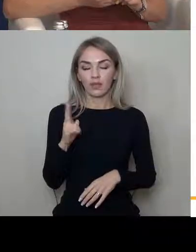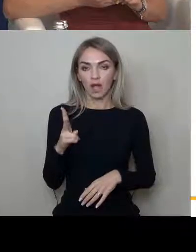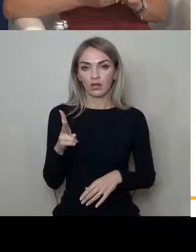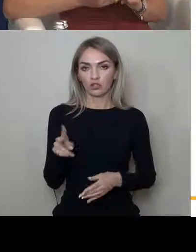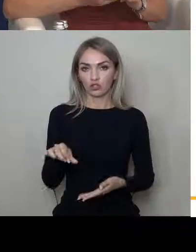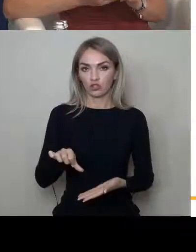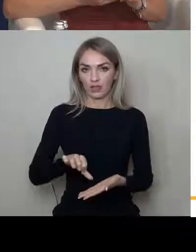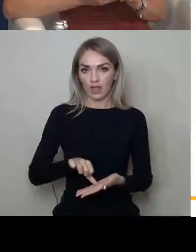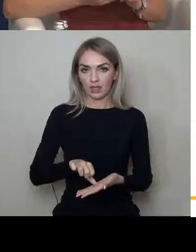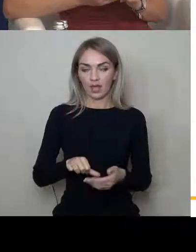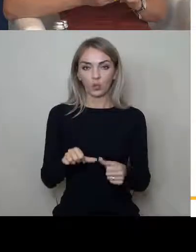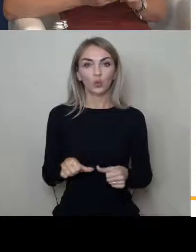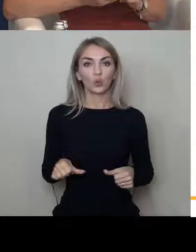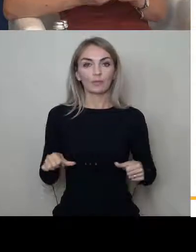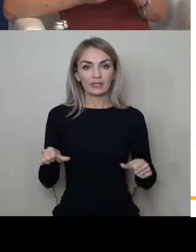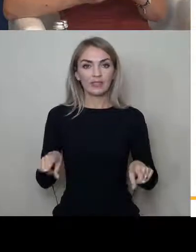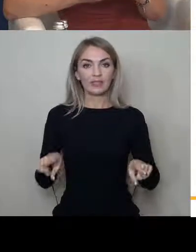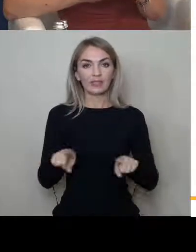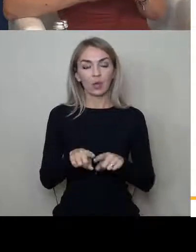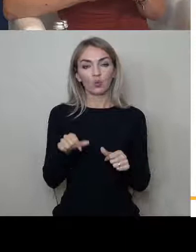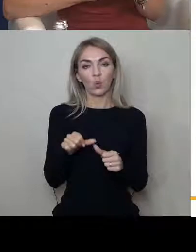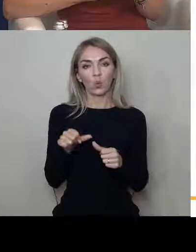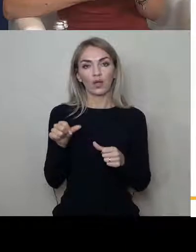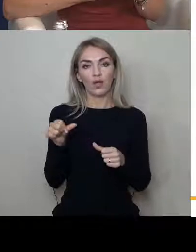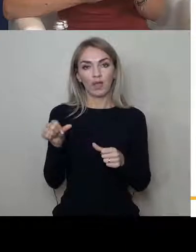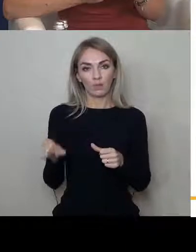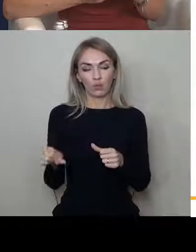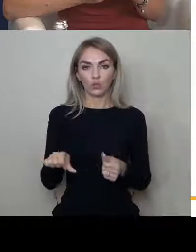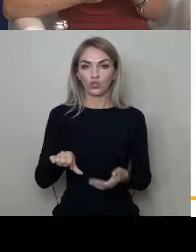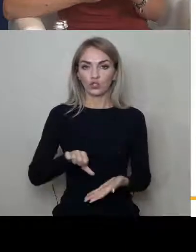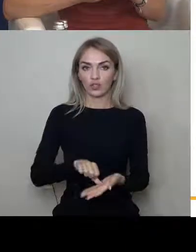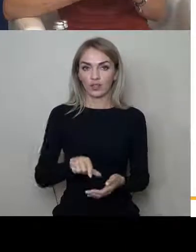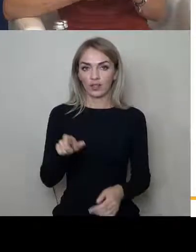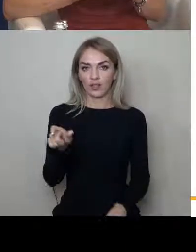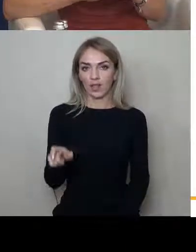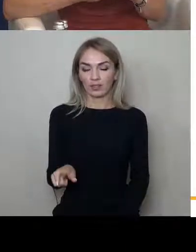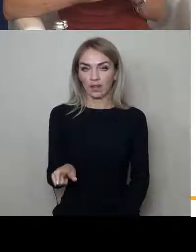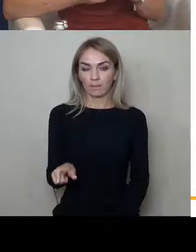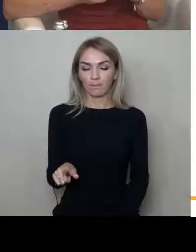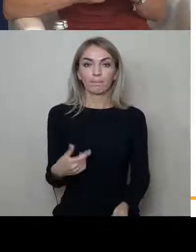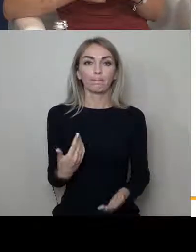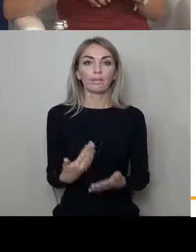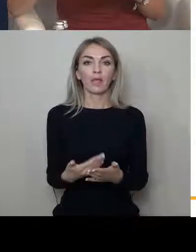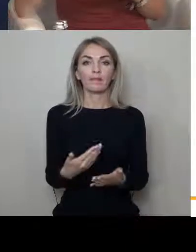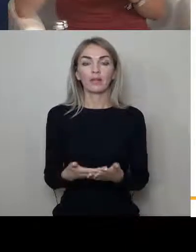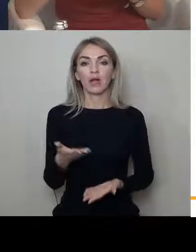or inaction of either the whole commission or an individual member.